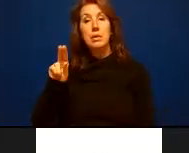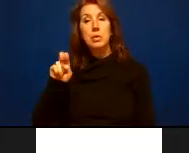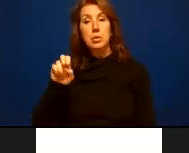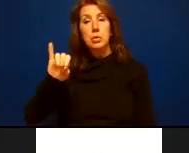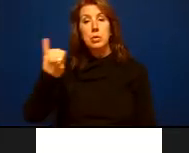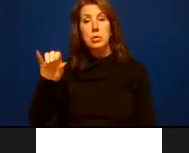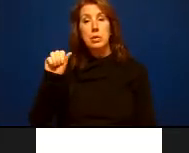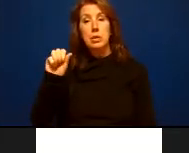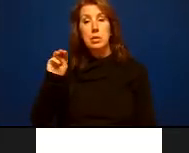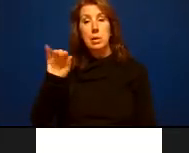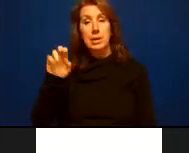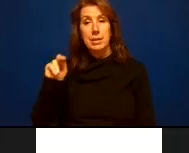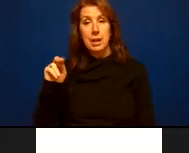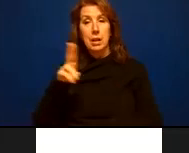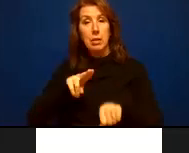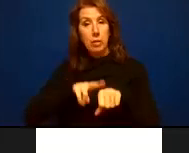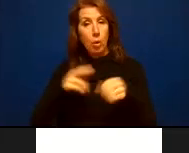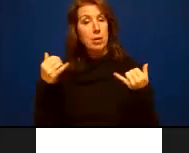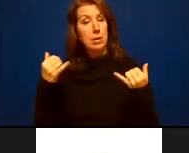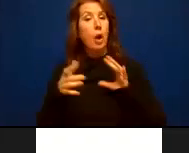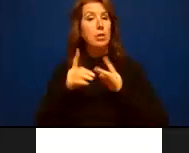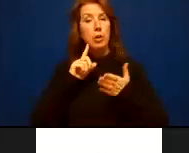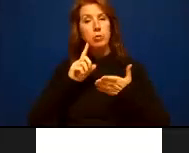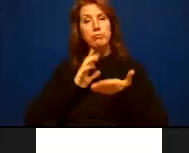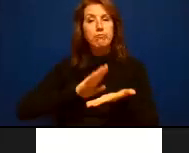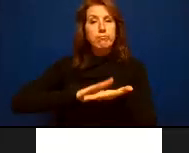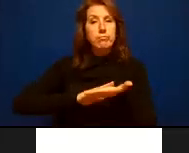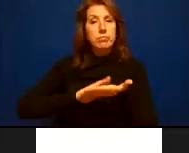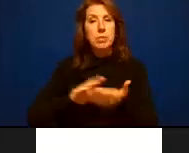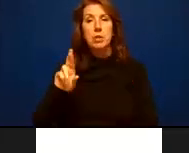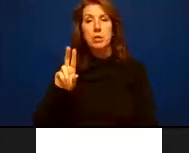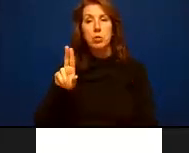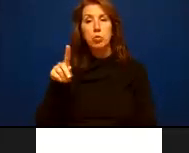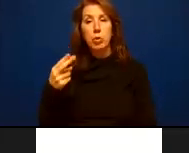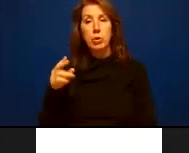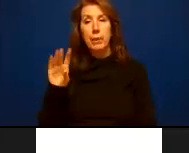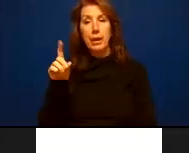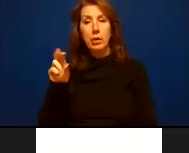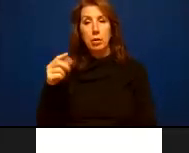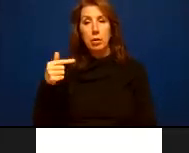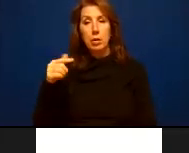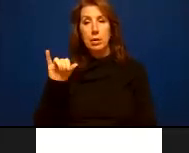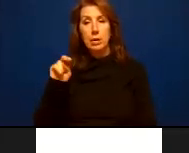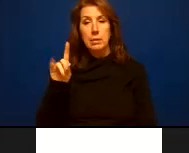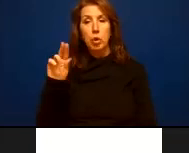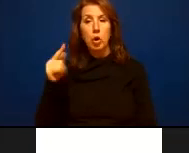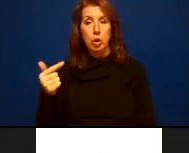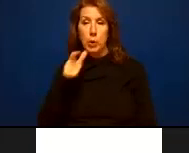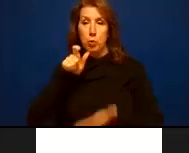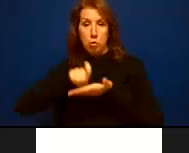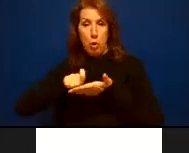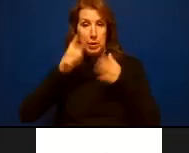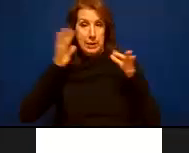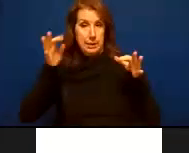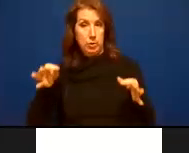course, we must acknowledge Ruth Bader Ginsburg, who authored the decision. So going from the